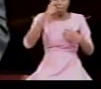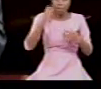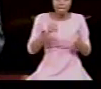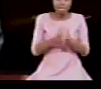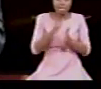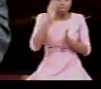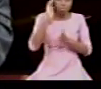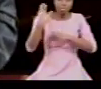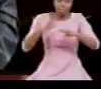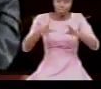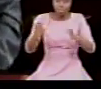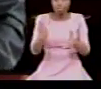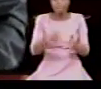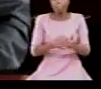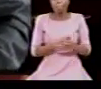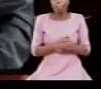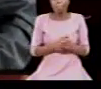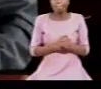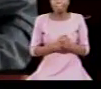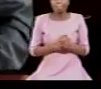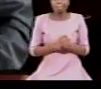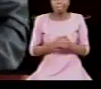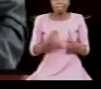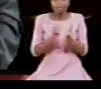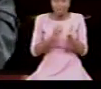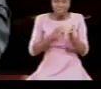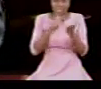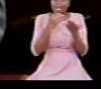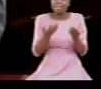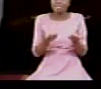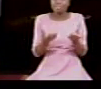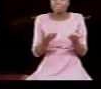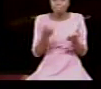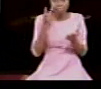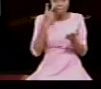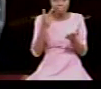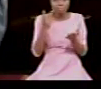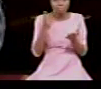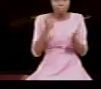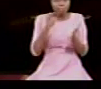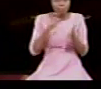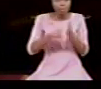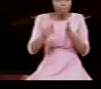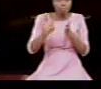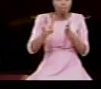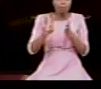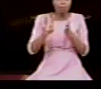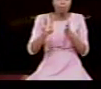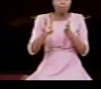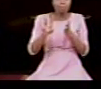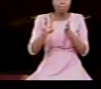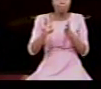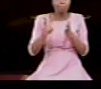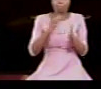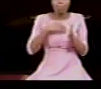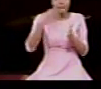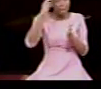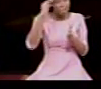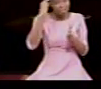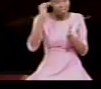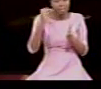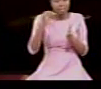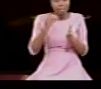should do them. That's it. See, from verse 4, and Moses